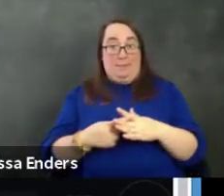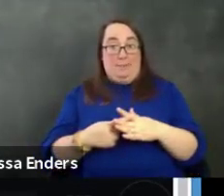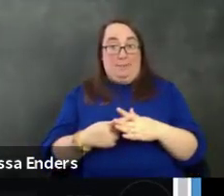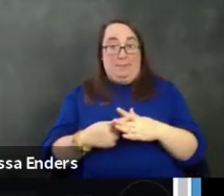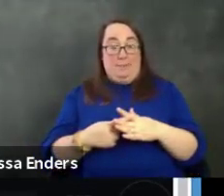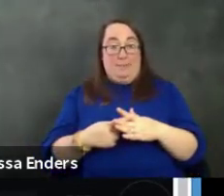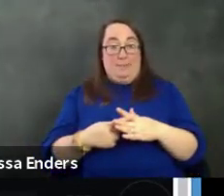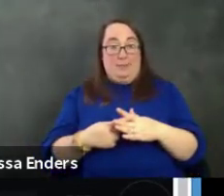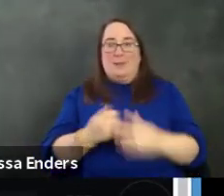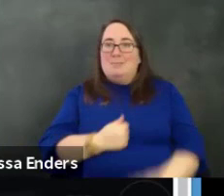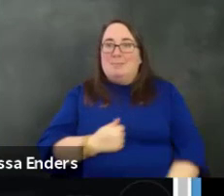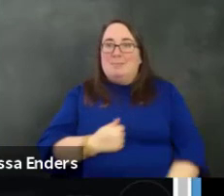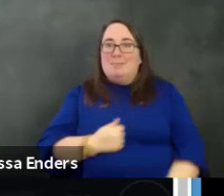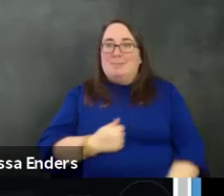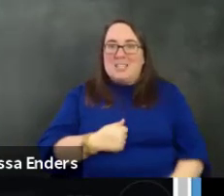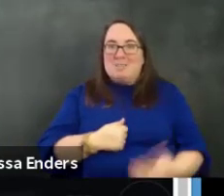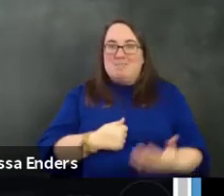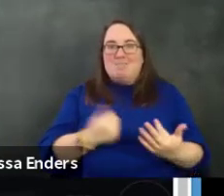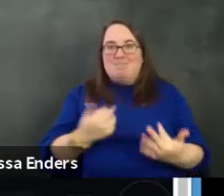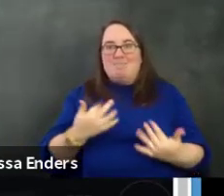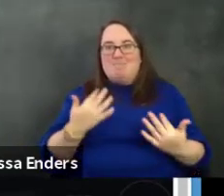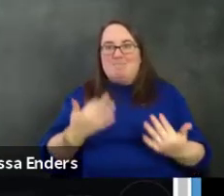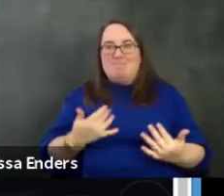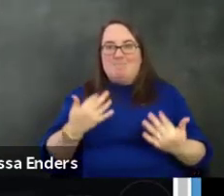I apologize, guys.